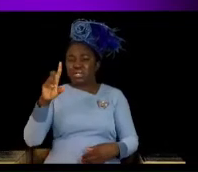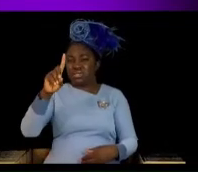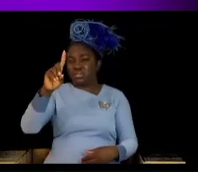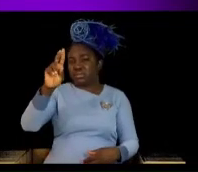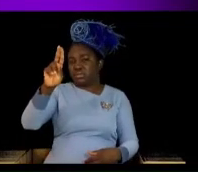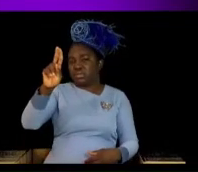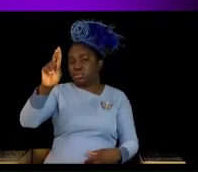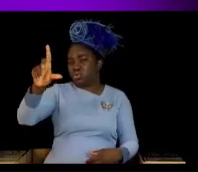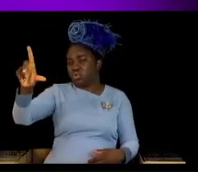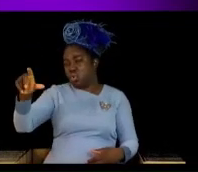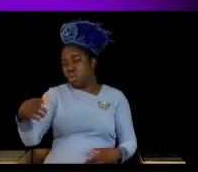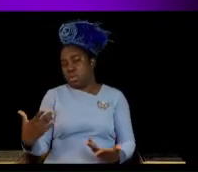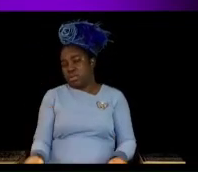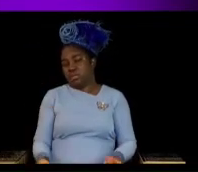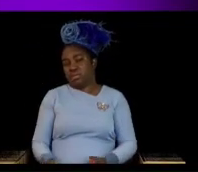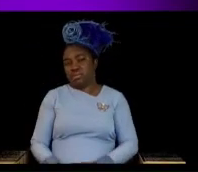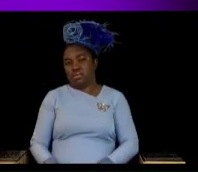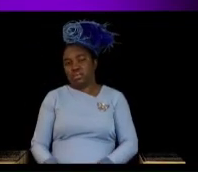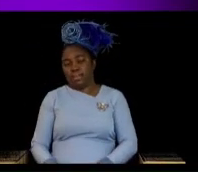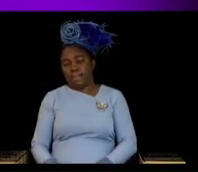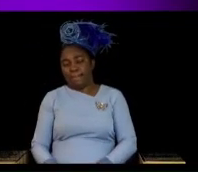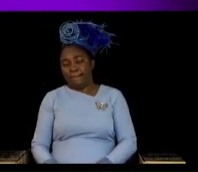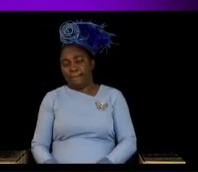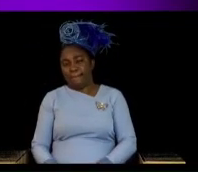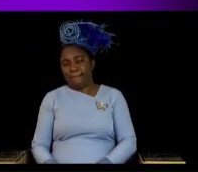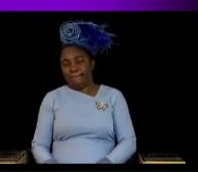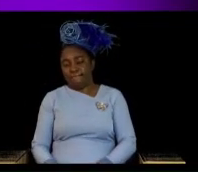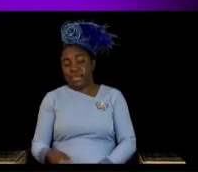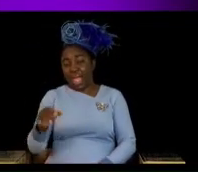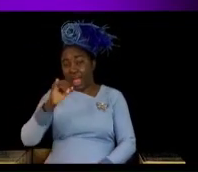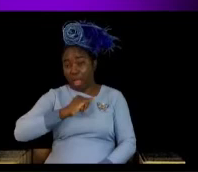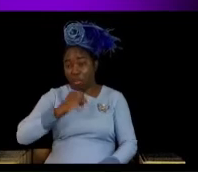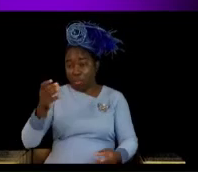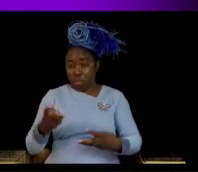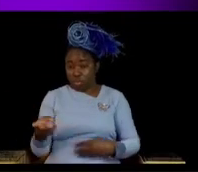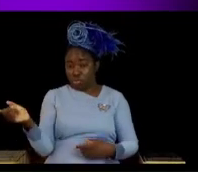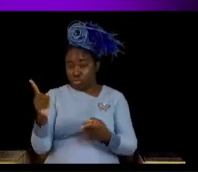want you to understand this very well.